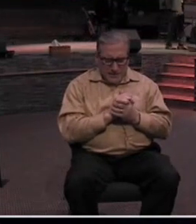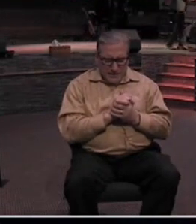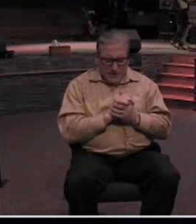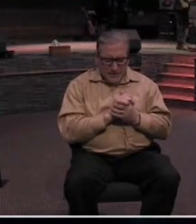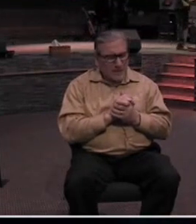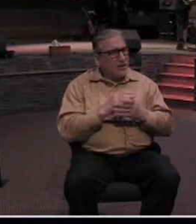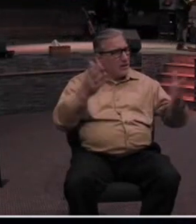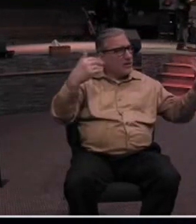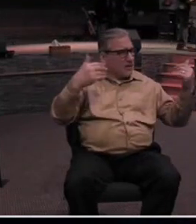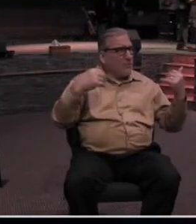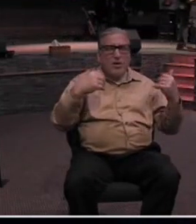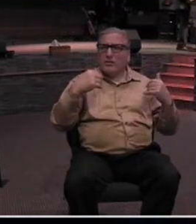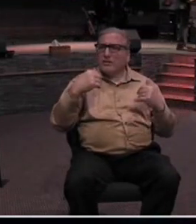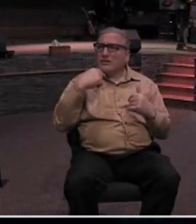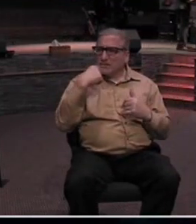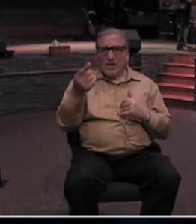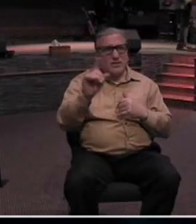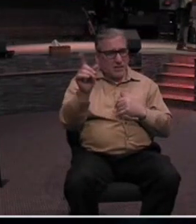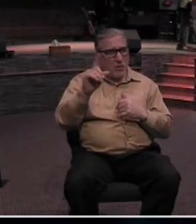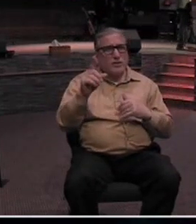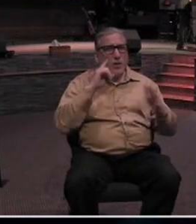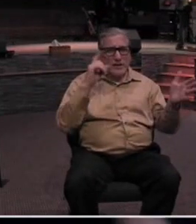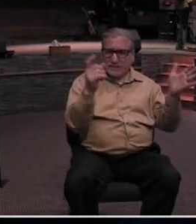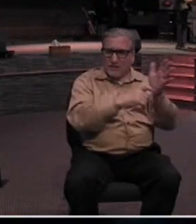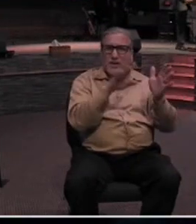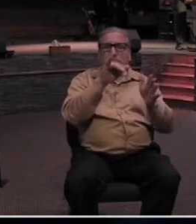Come on, turn somebody and tell them we are identified by the